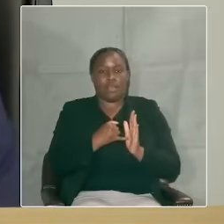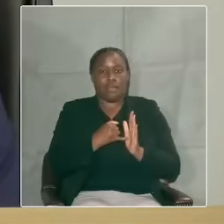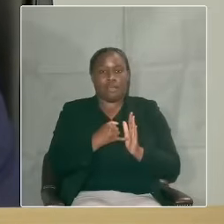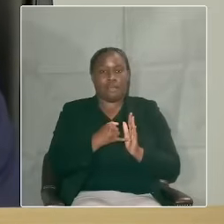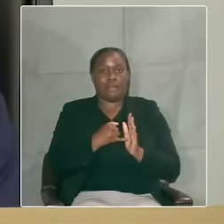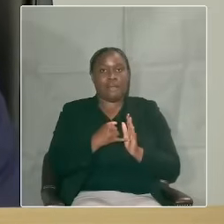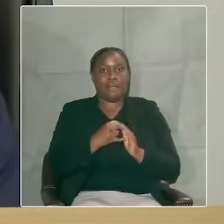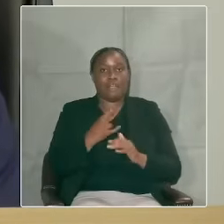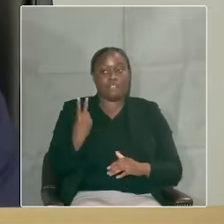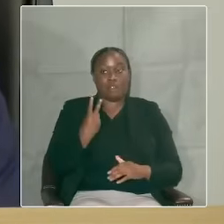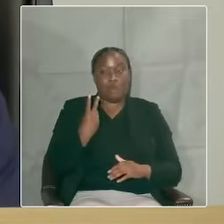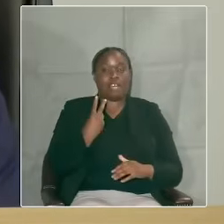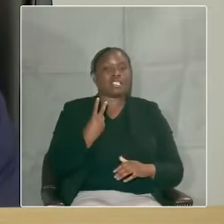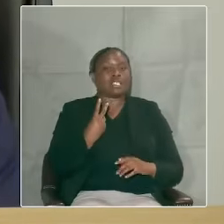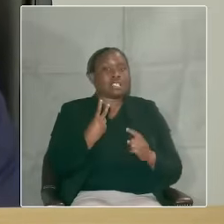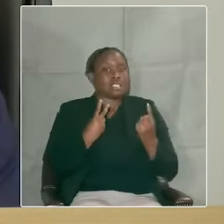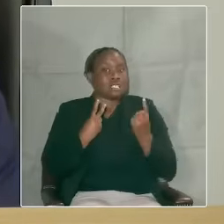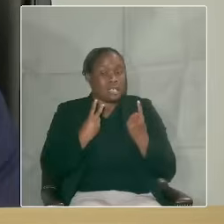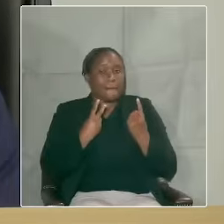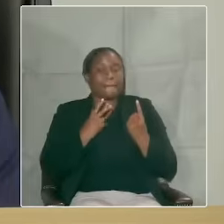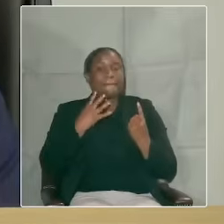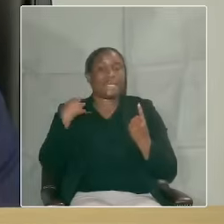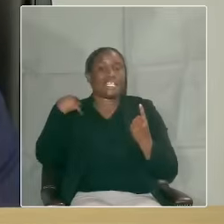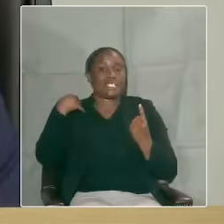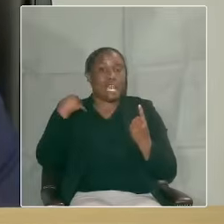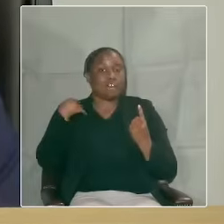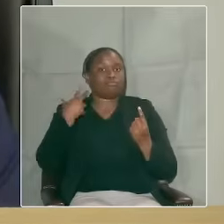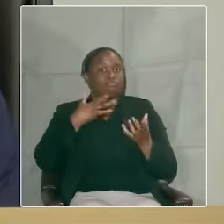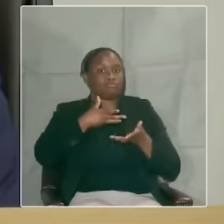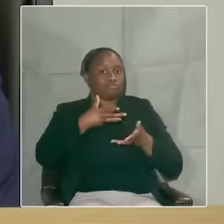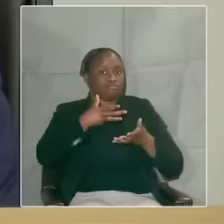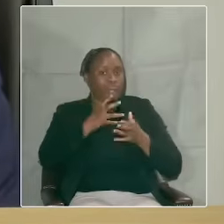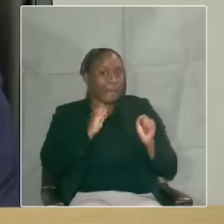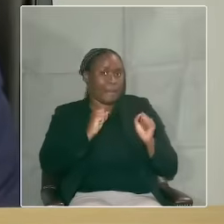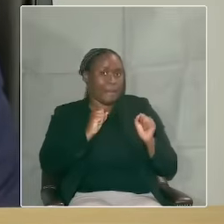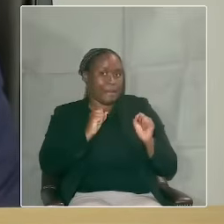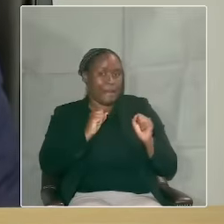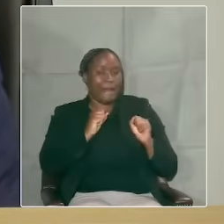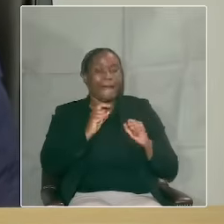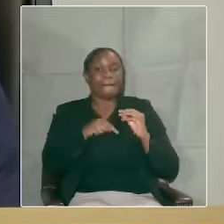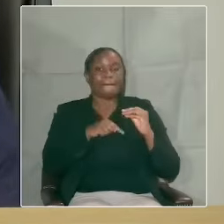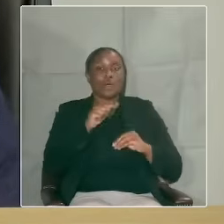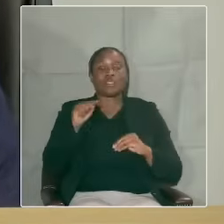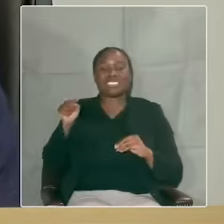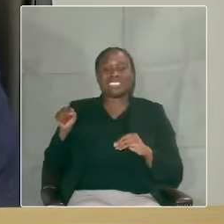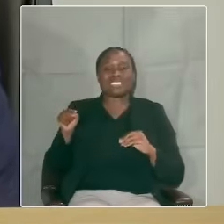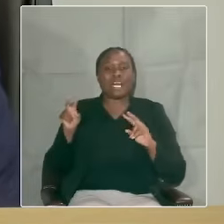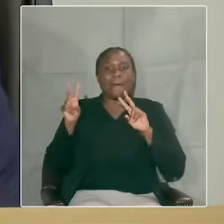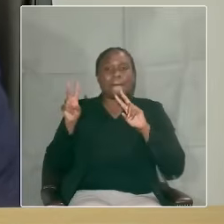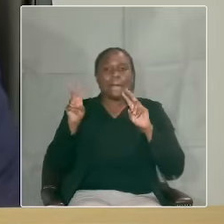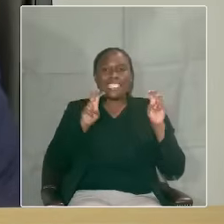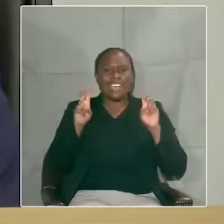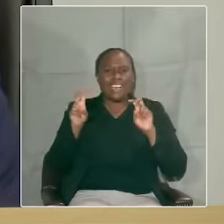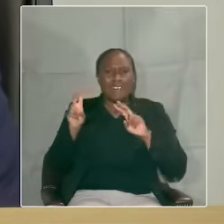briefed the minister with a thorough update on the aforementioned matters, as well as ongoing